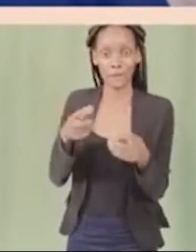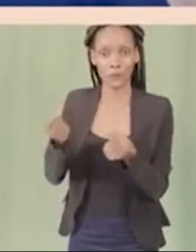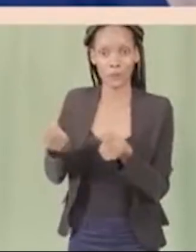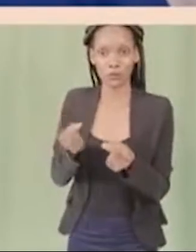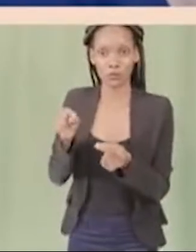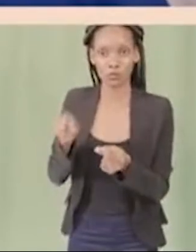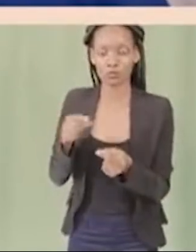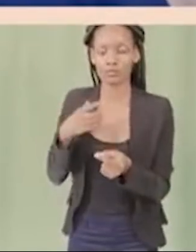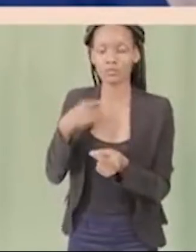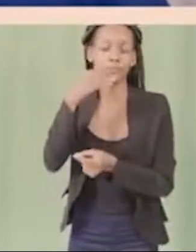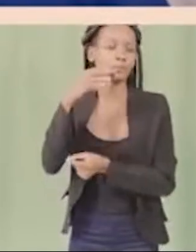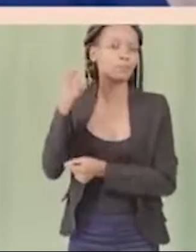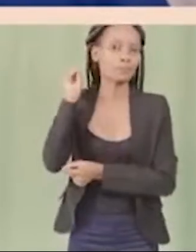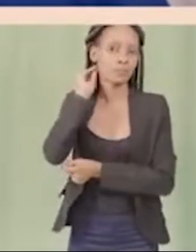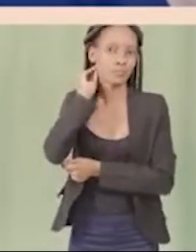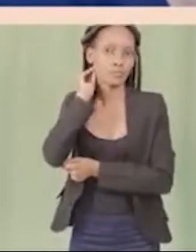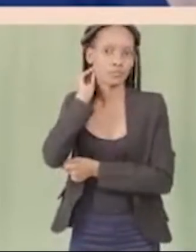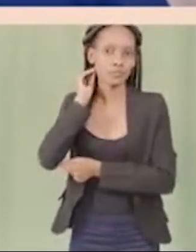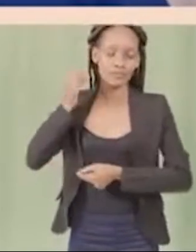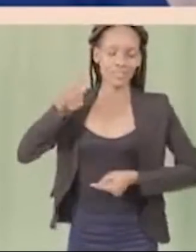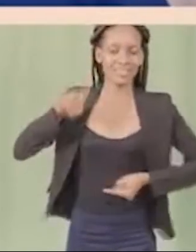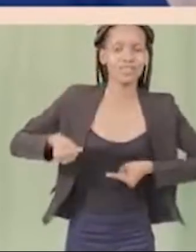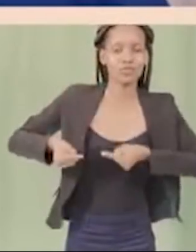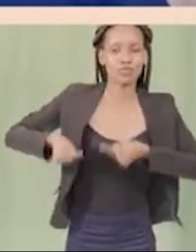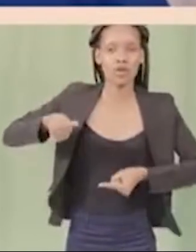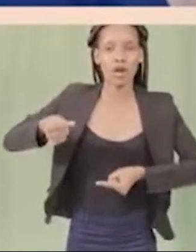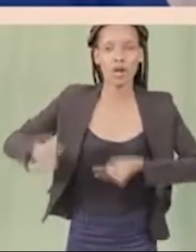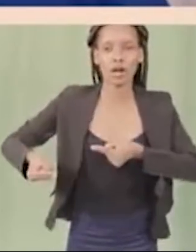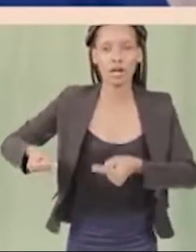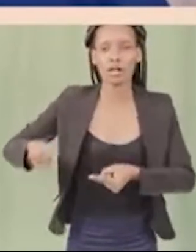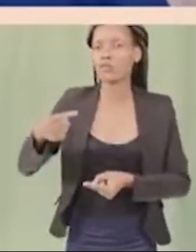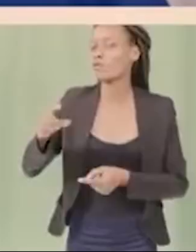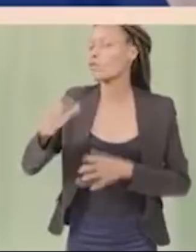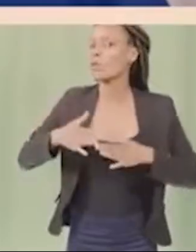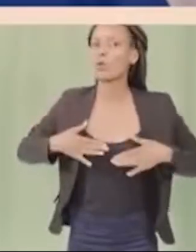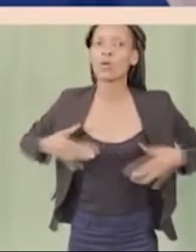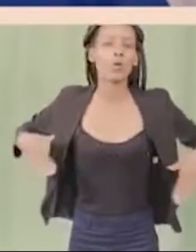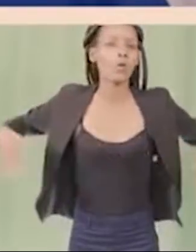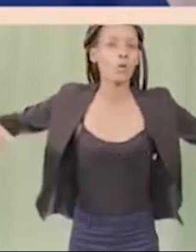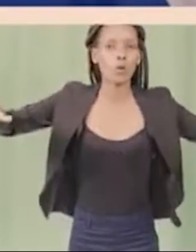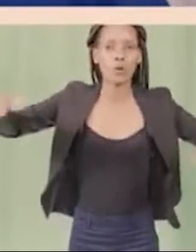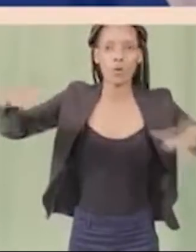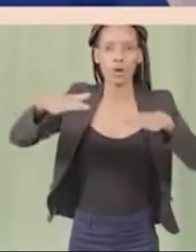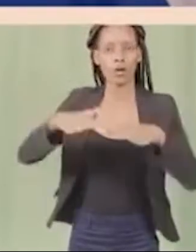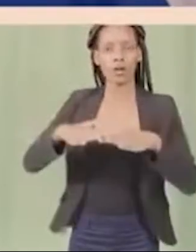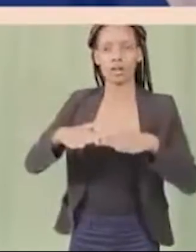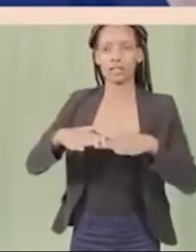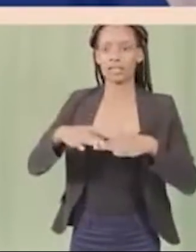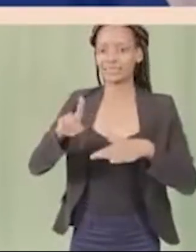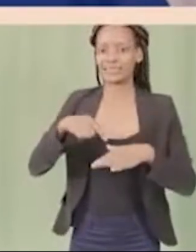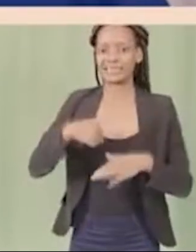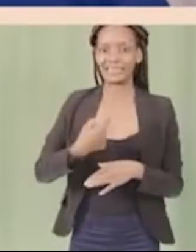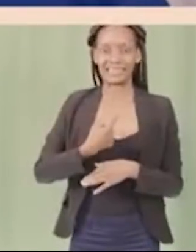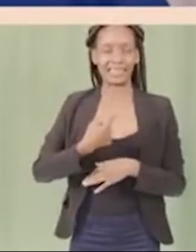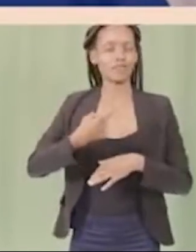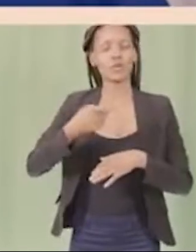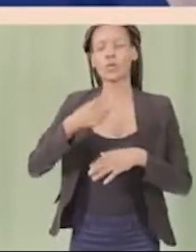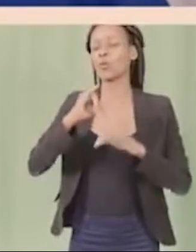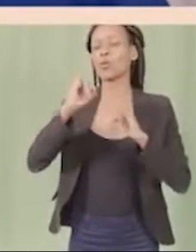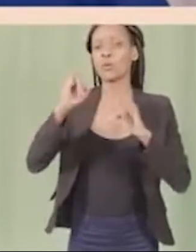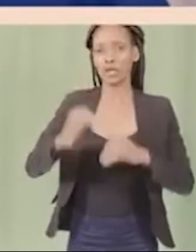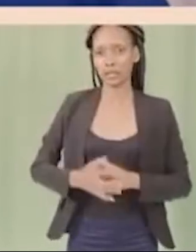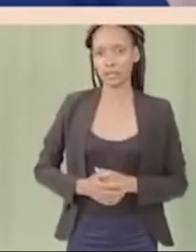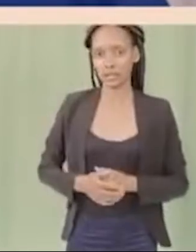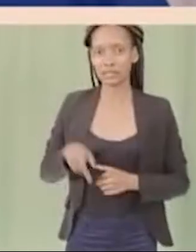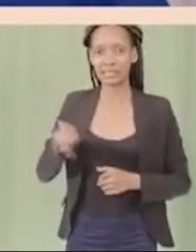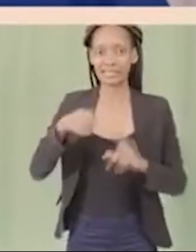struggle for all of us that is far greater than ourselves. It is not a